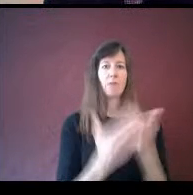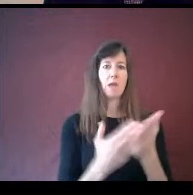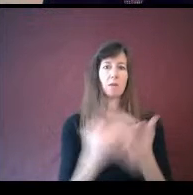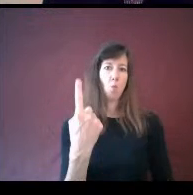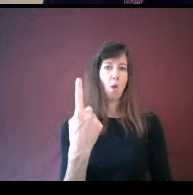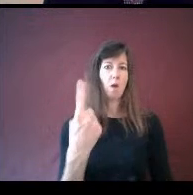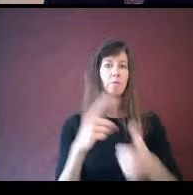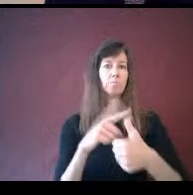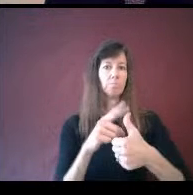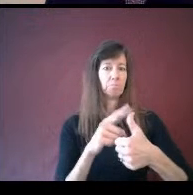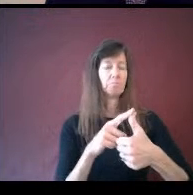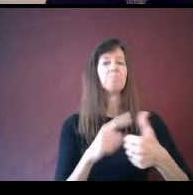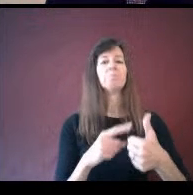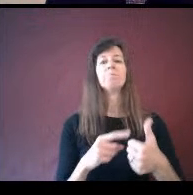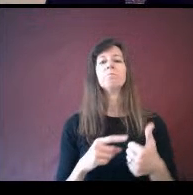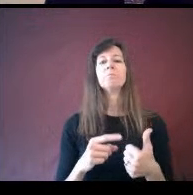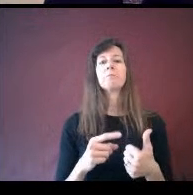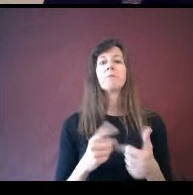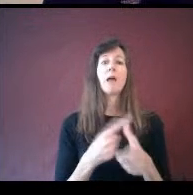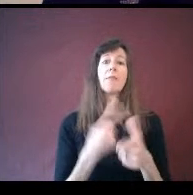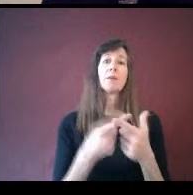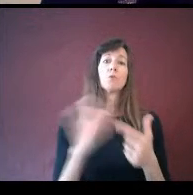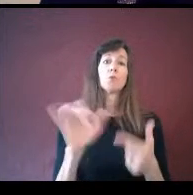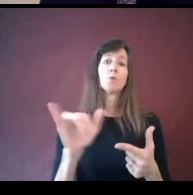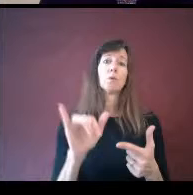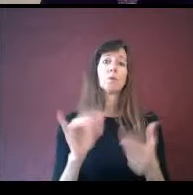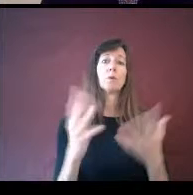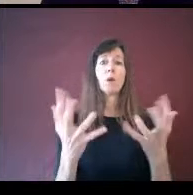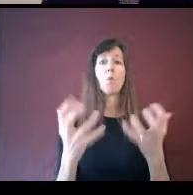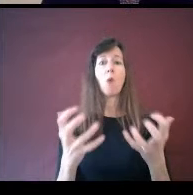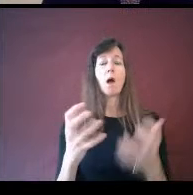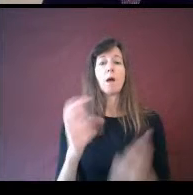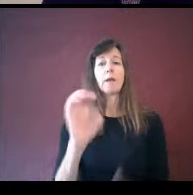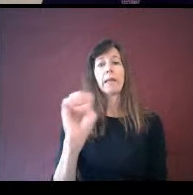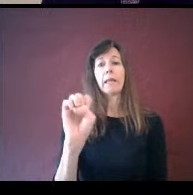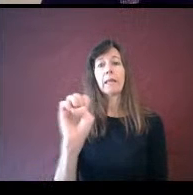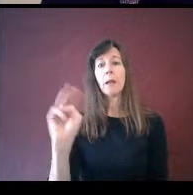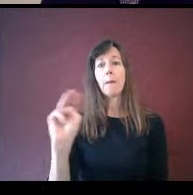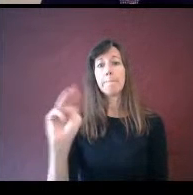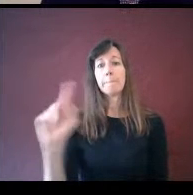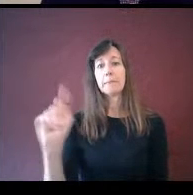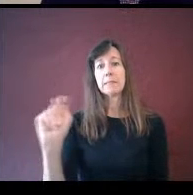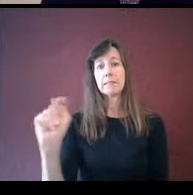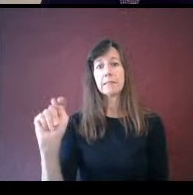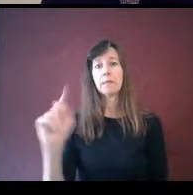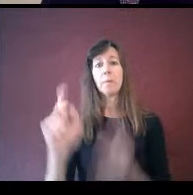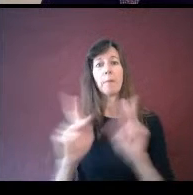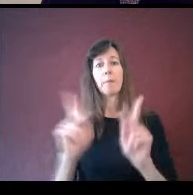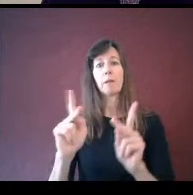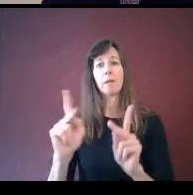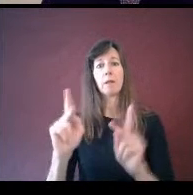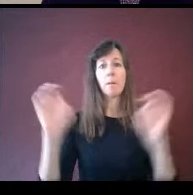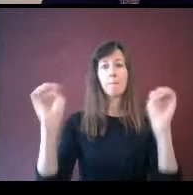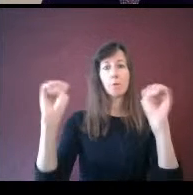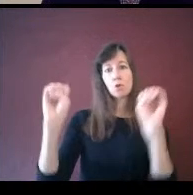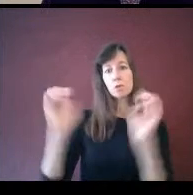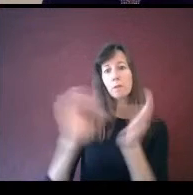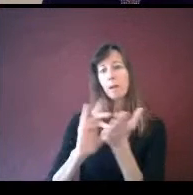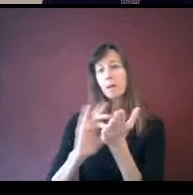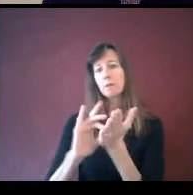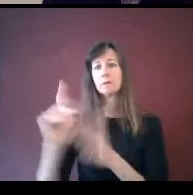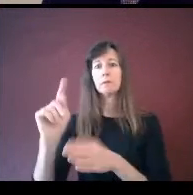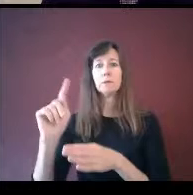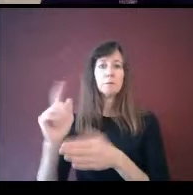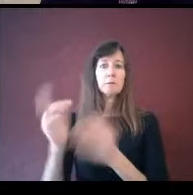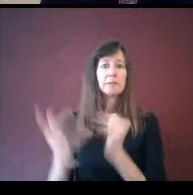currently undergoing vaccinations for our EMTs and other critical medical experts and health experts, public health experts that are